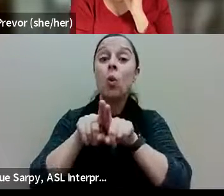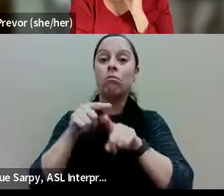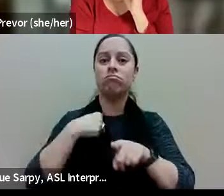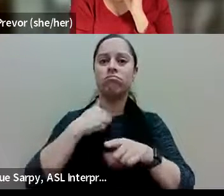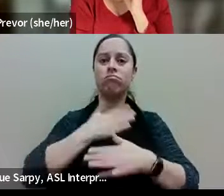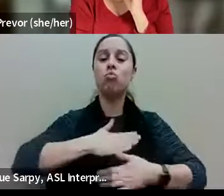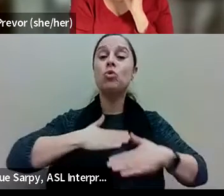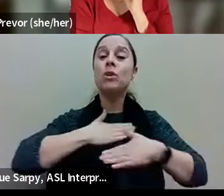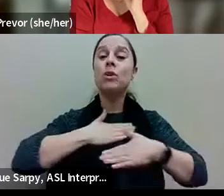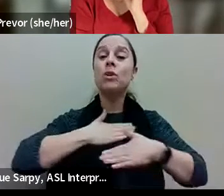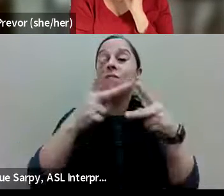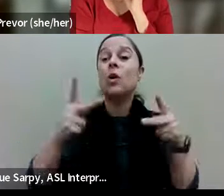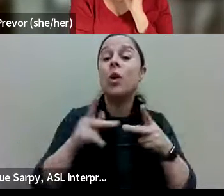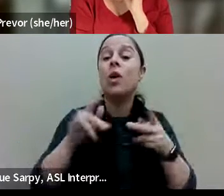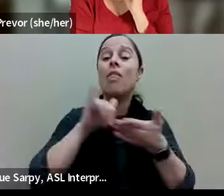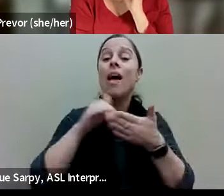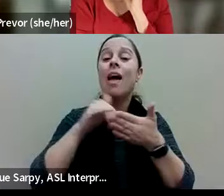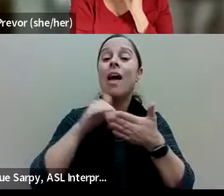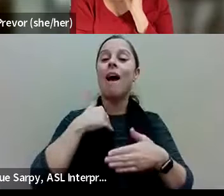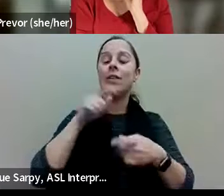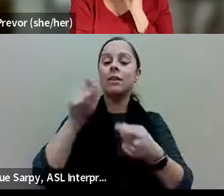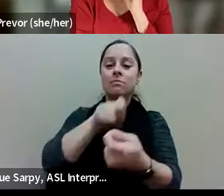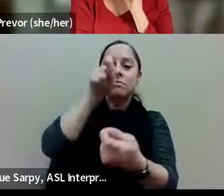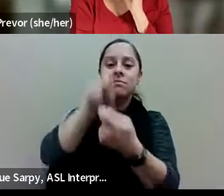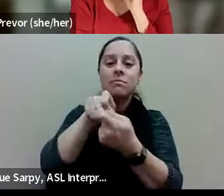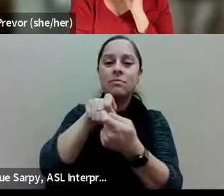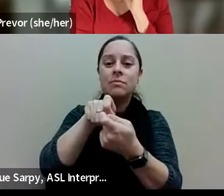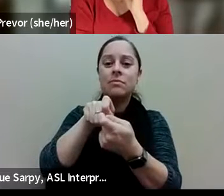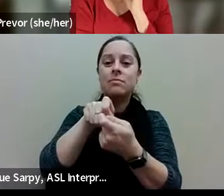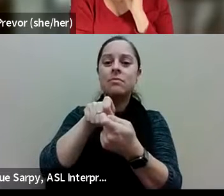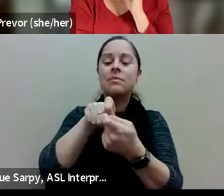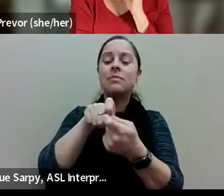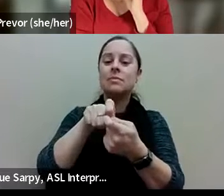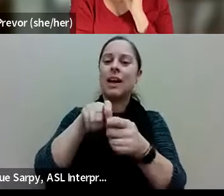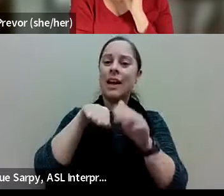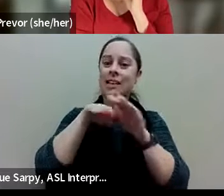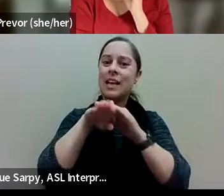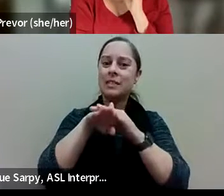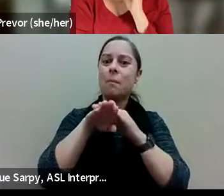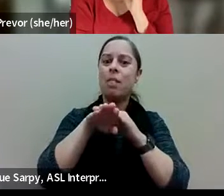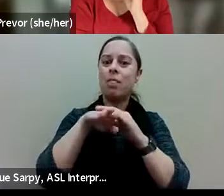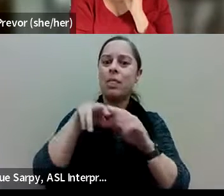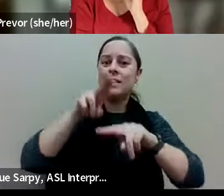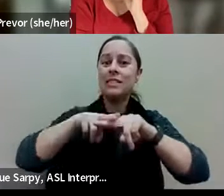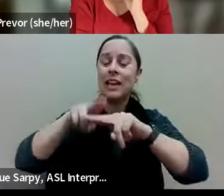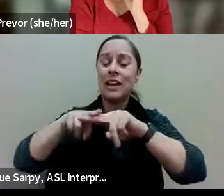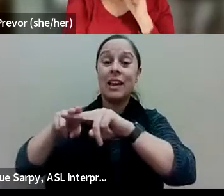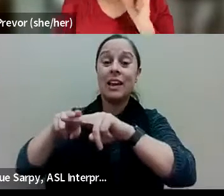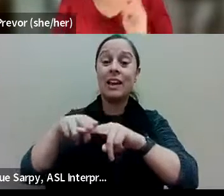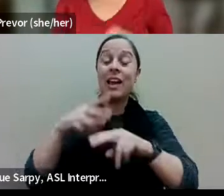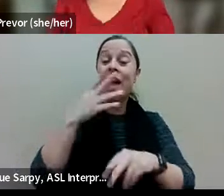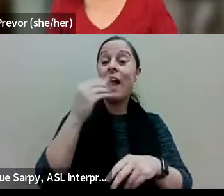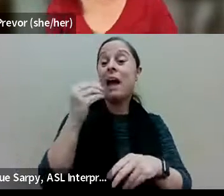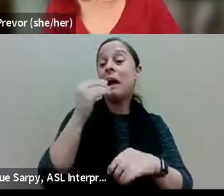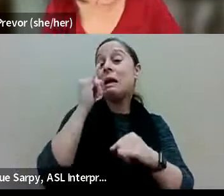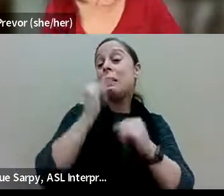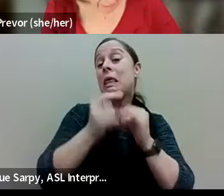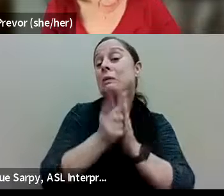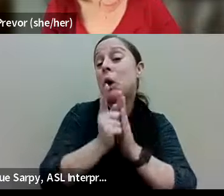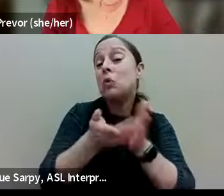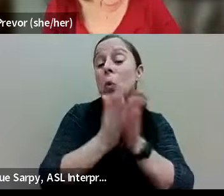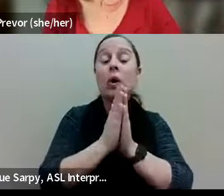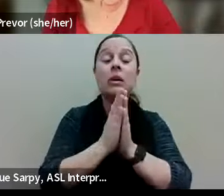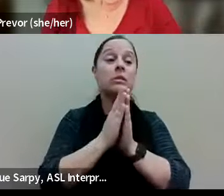have designated accessible seating. And for last minute requests on my part, or maybe for very